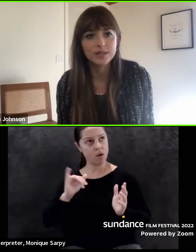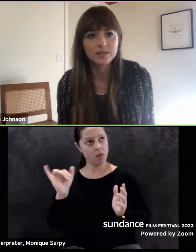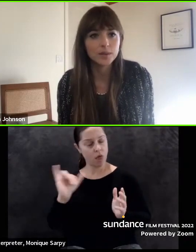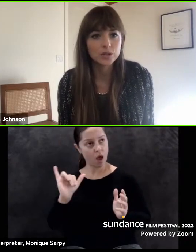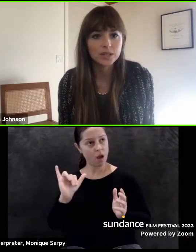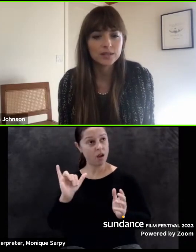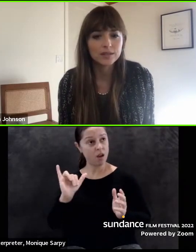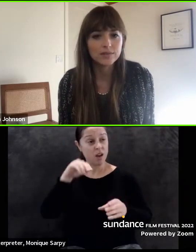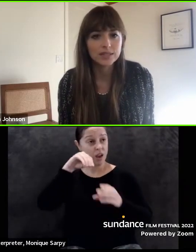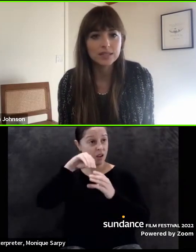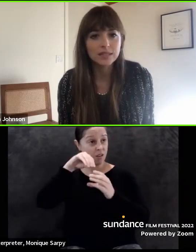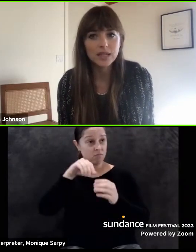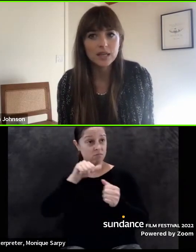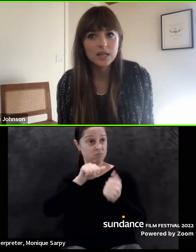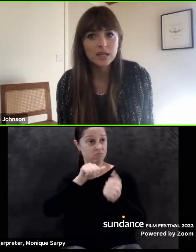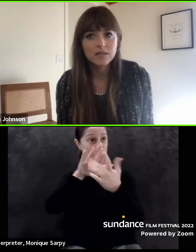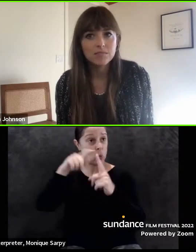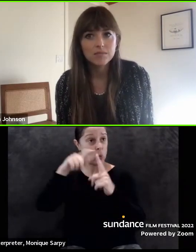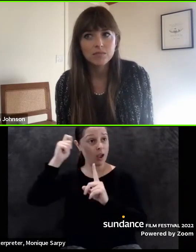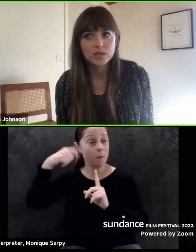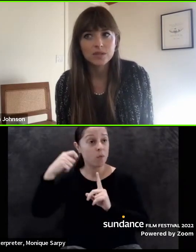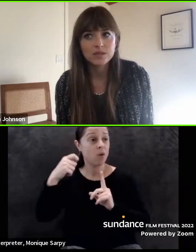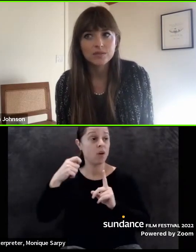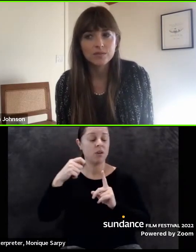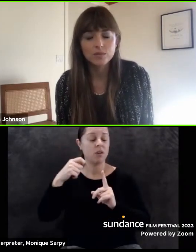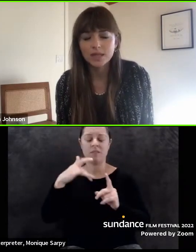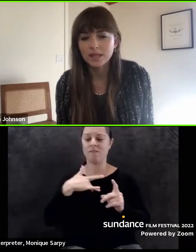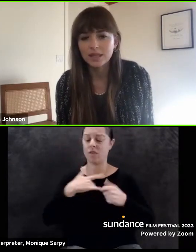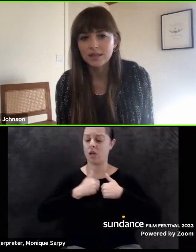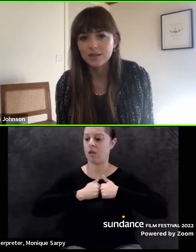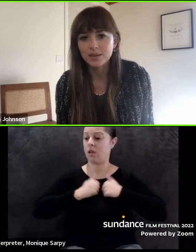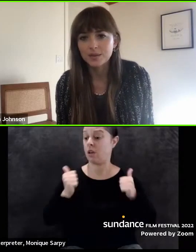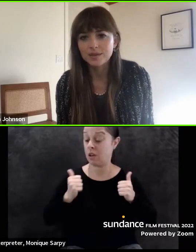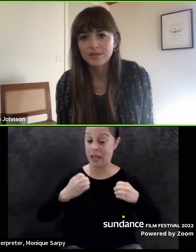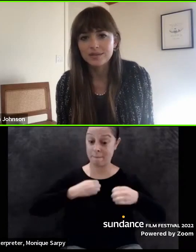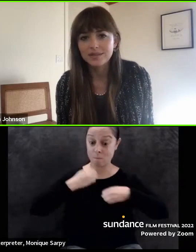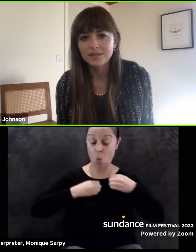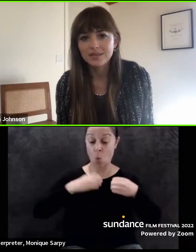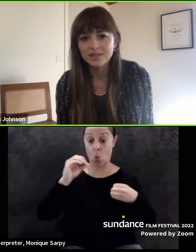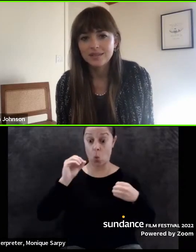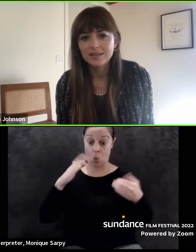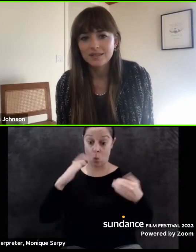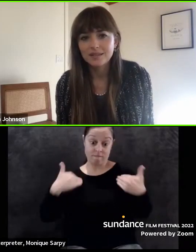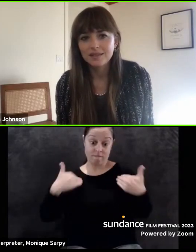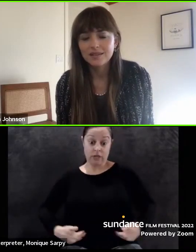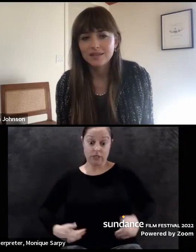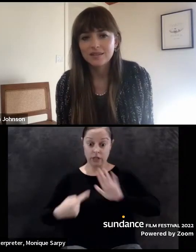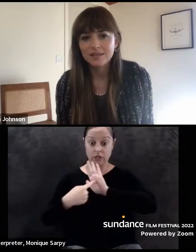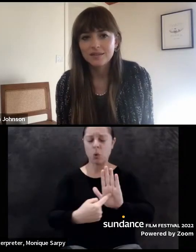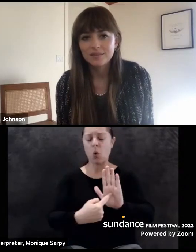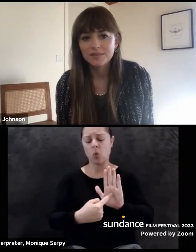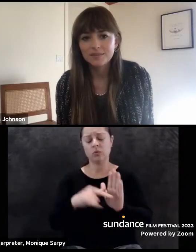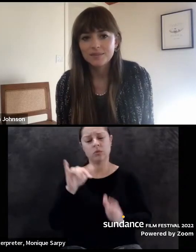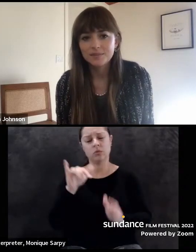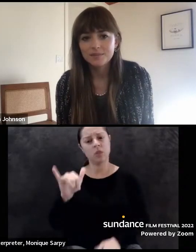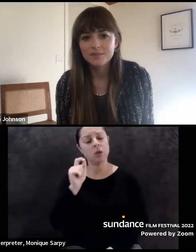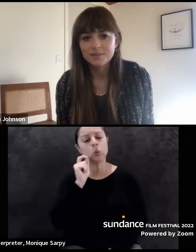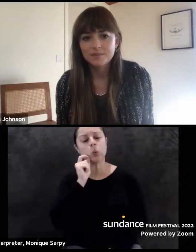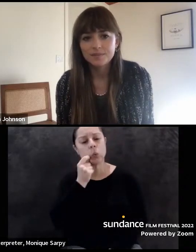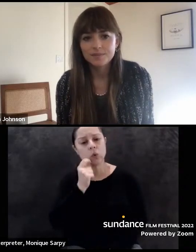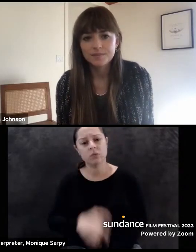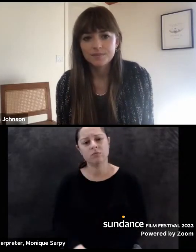whether it's emotionally or physically, was really cool. I think that's so